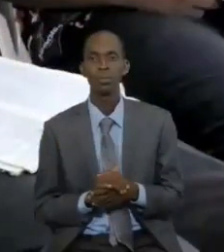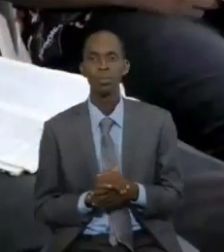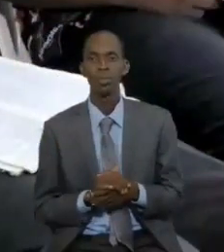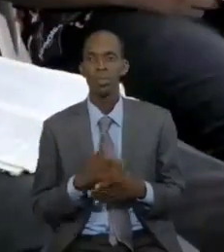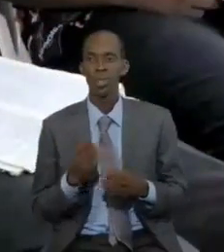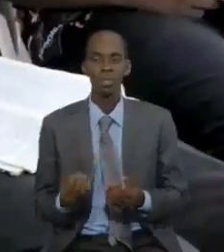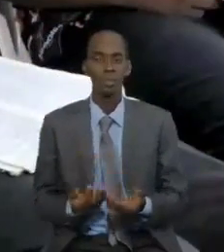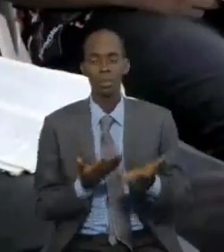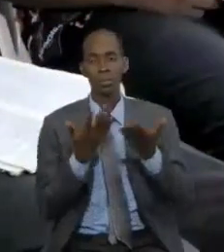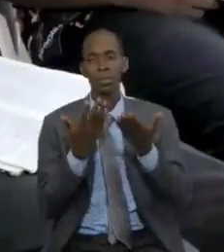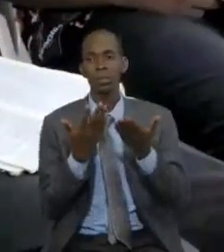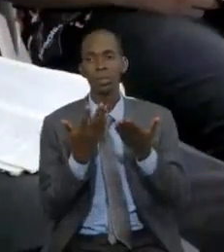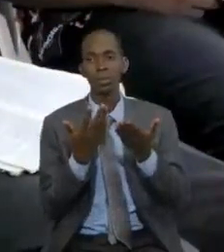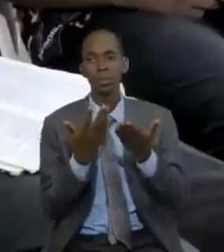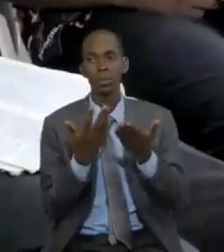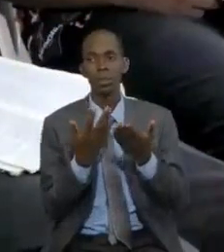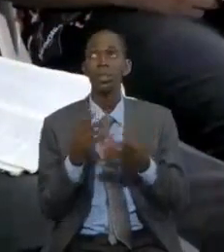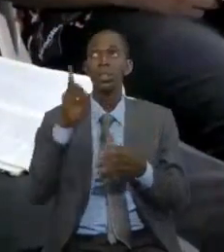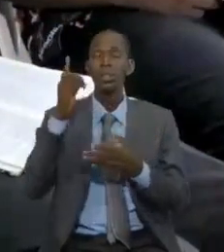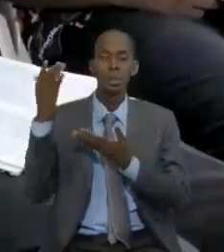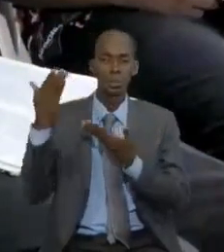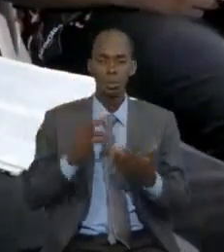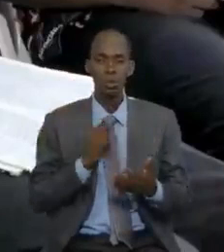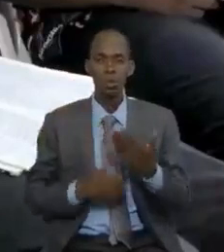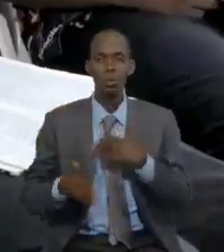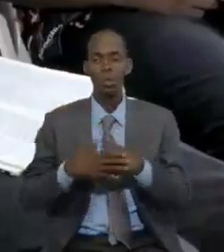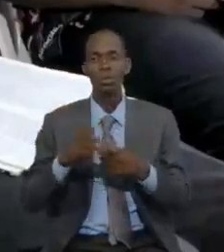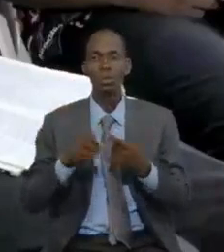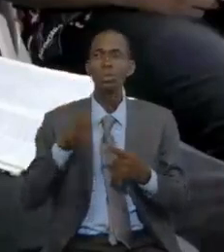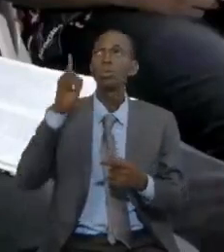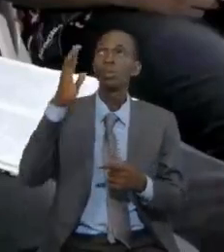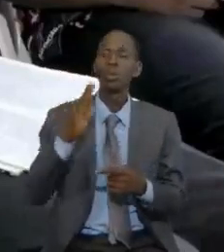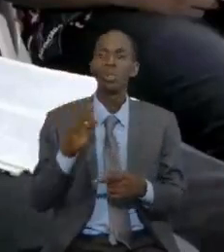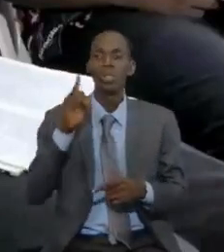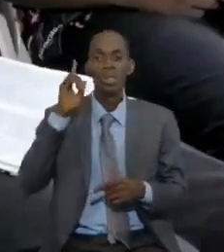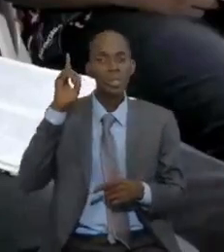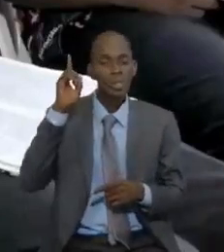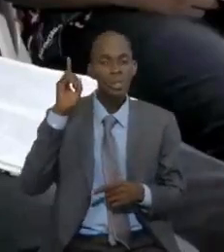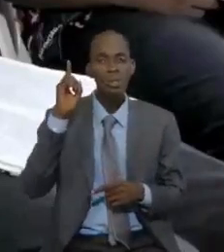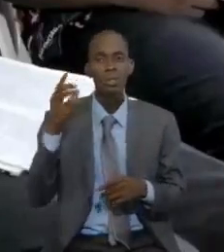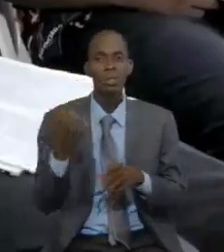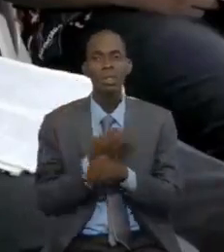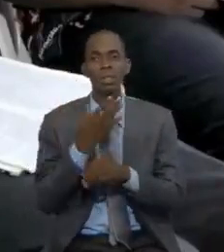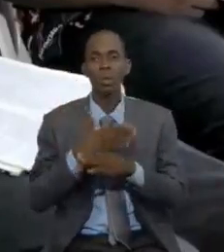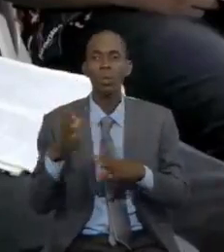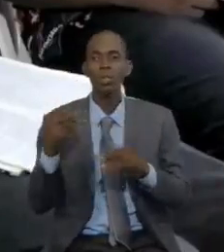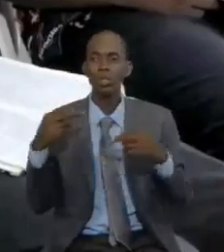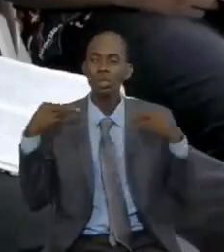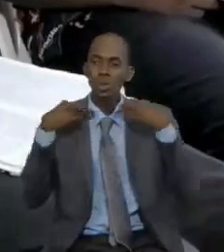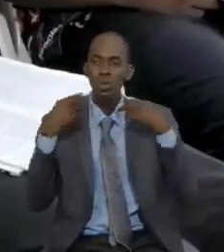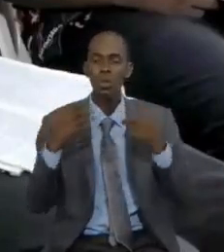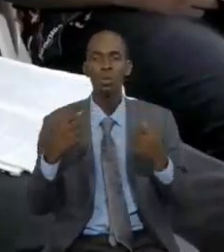Atonement. He reconciles us with God. He takes the yoke of sin away.